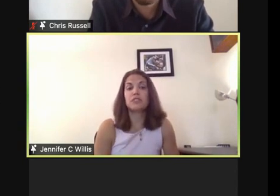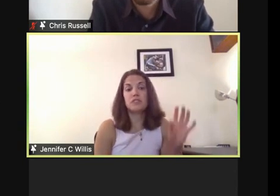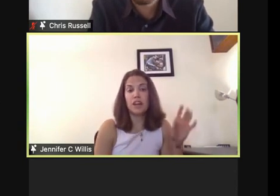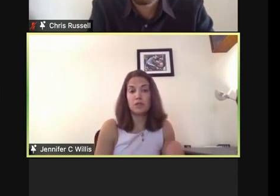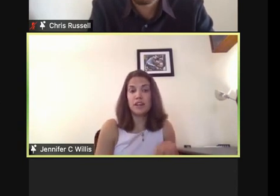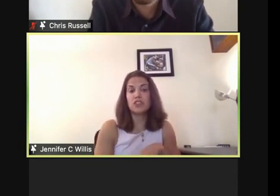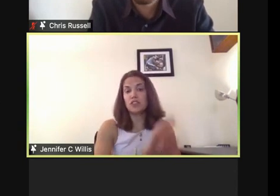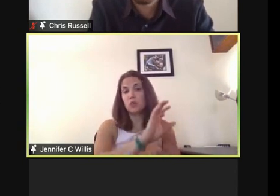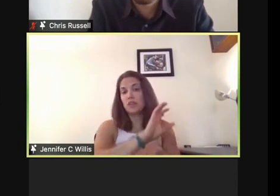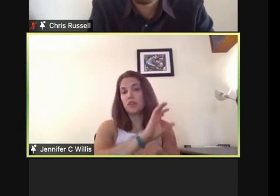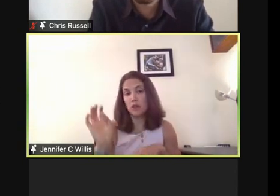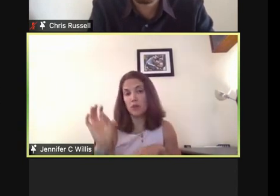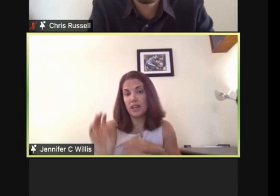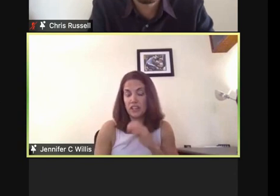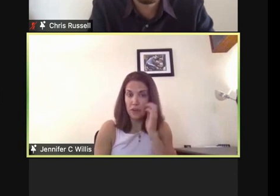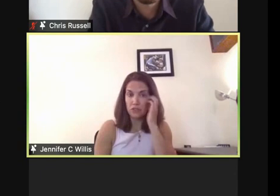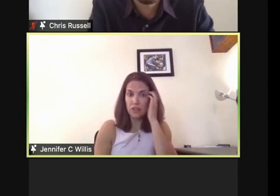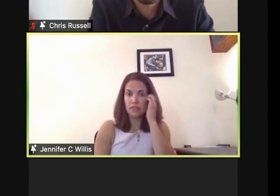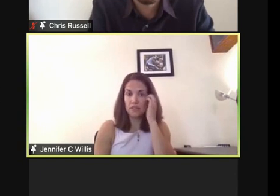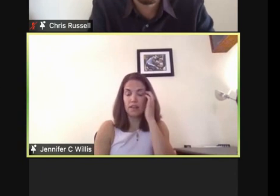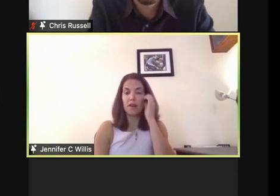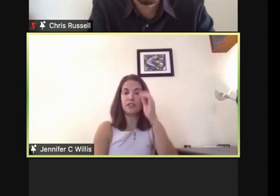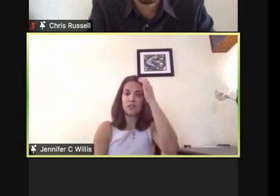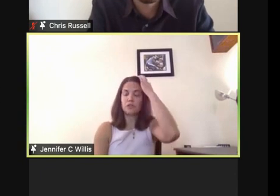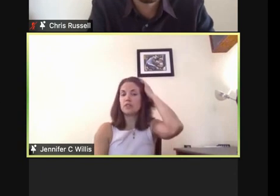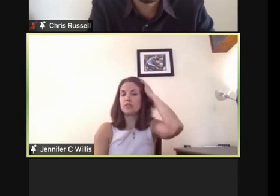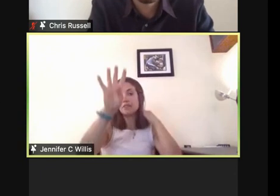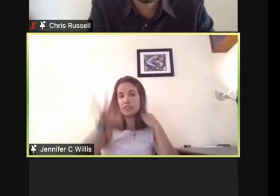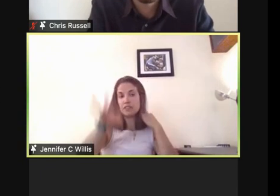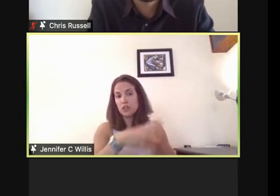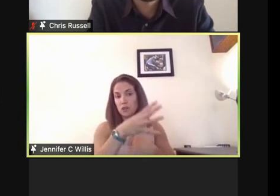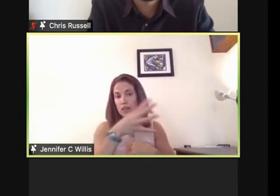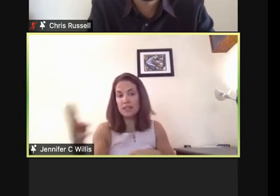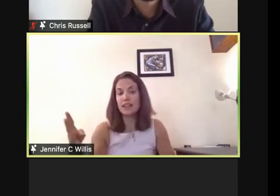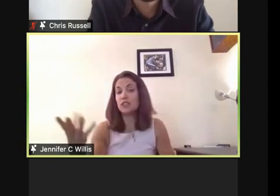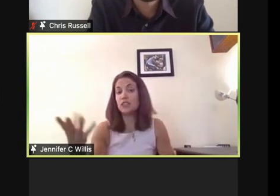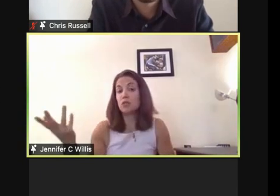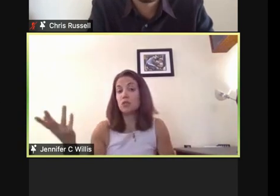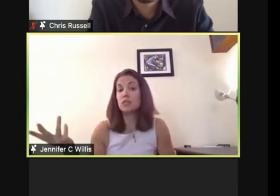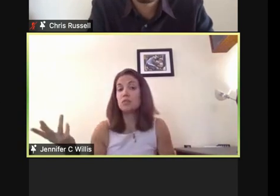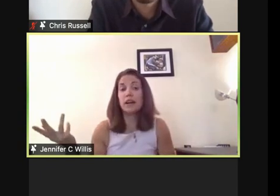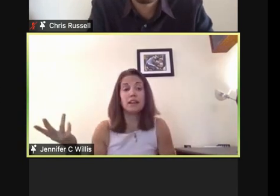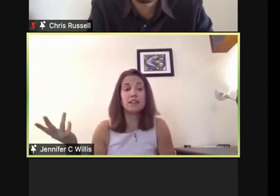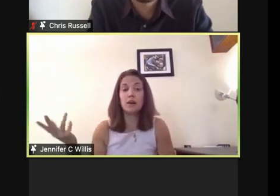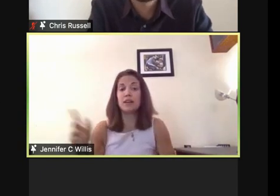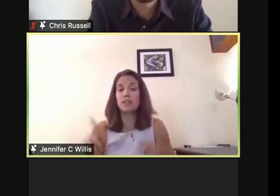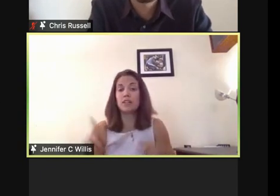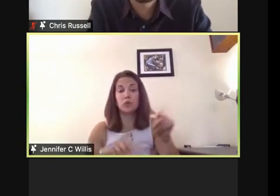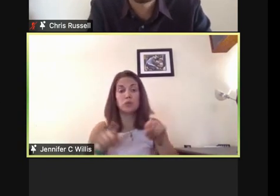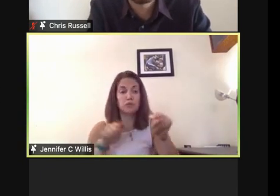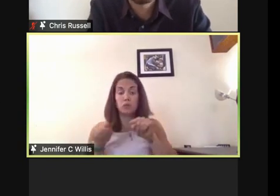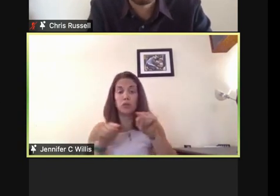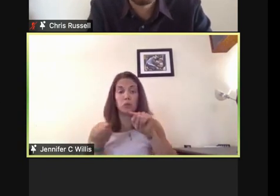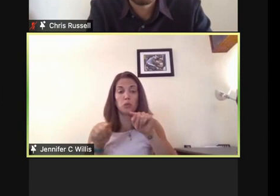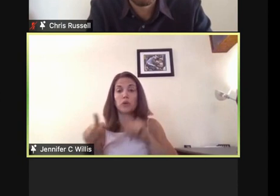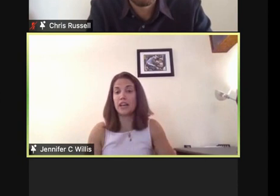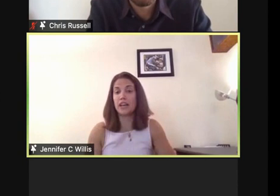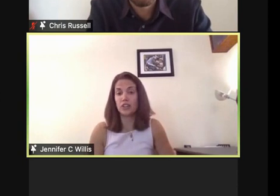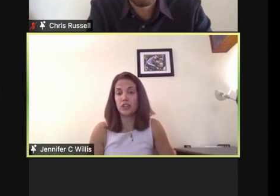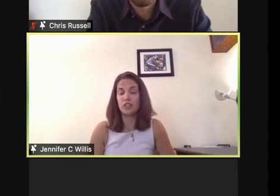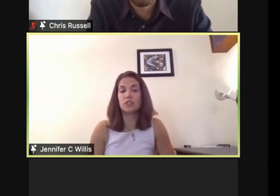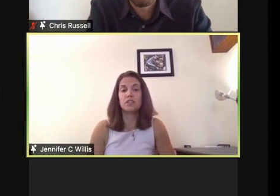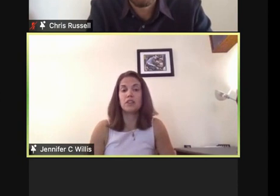assessments, both the CVI range as well as the communication matrix. And so you'll see it kind of gives you a grid. And so students might end up in more